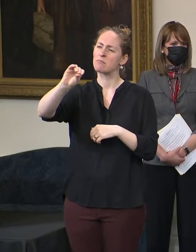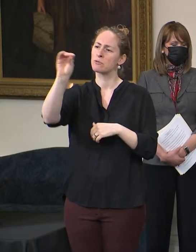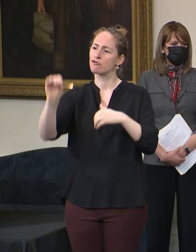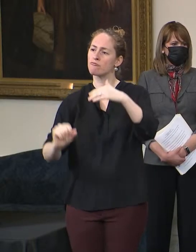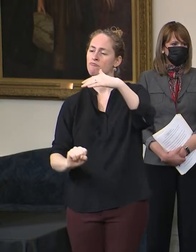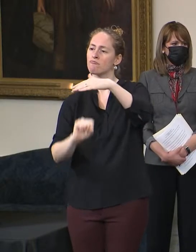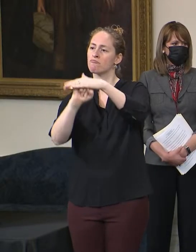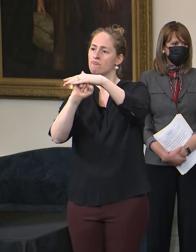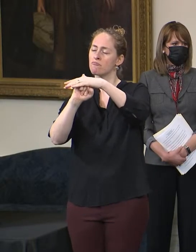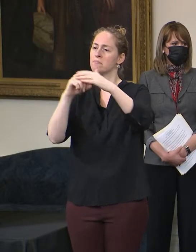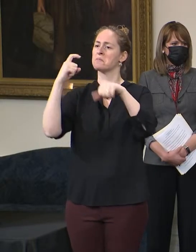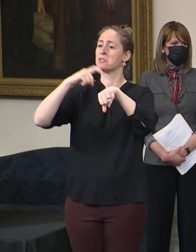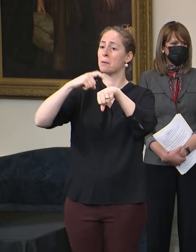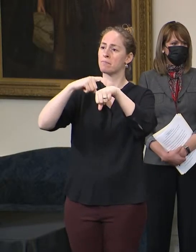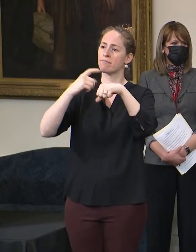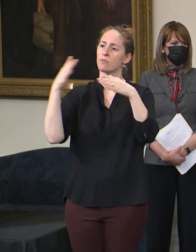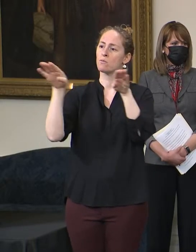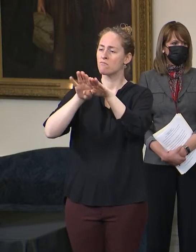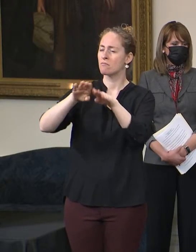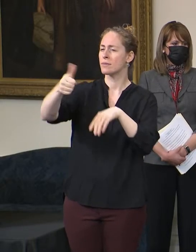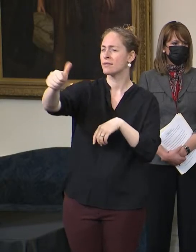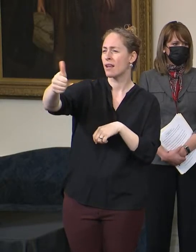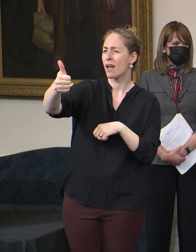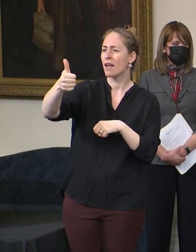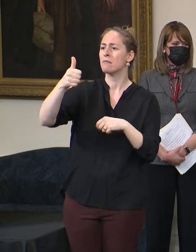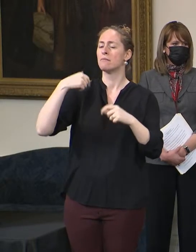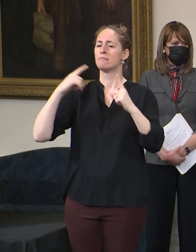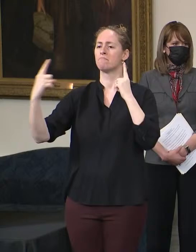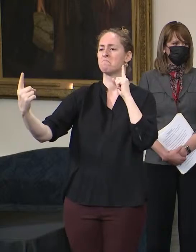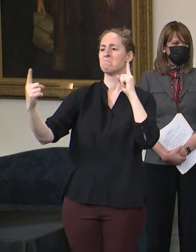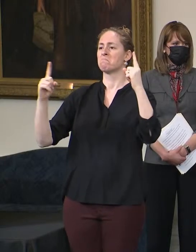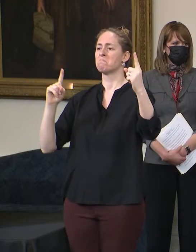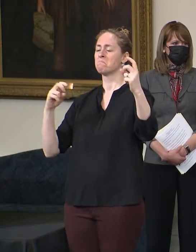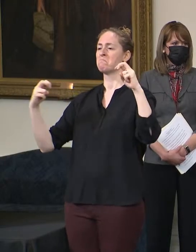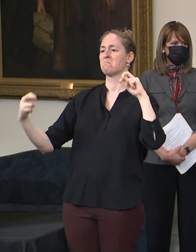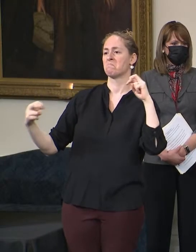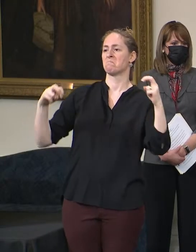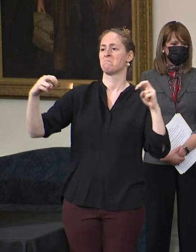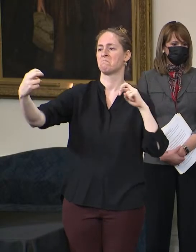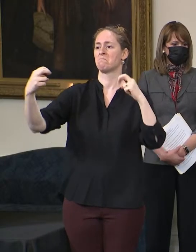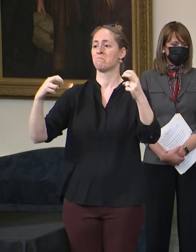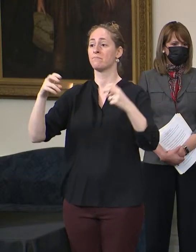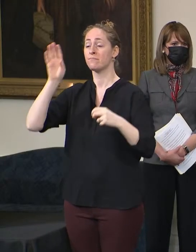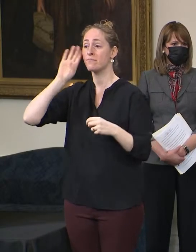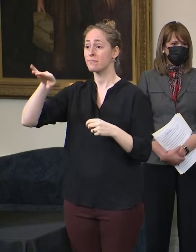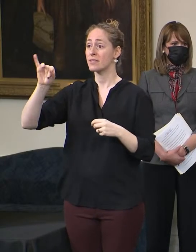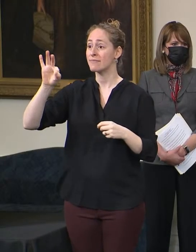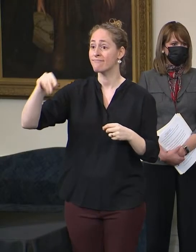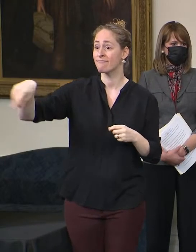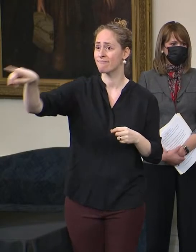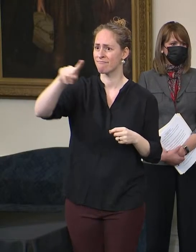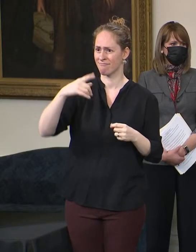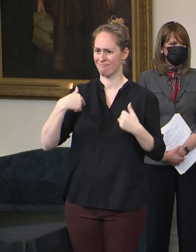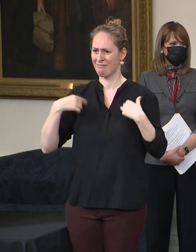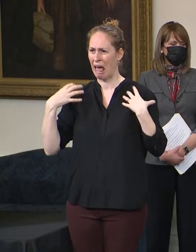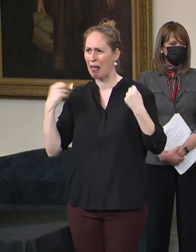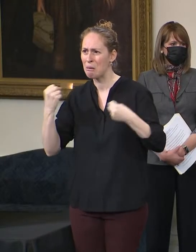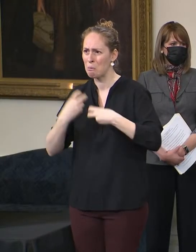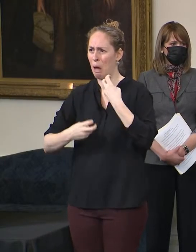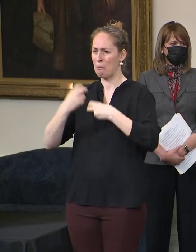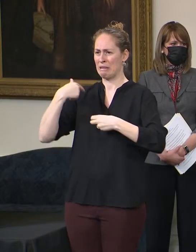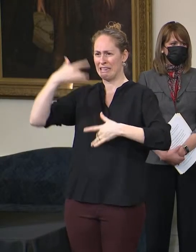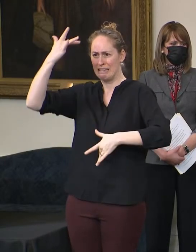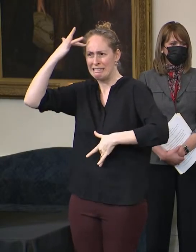we're encouraging people to stay safe, particularly if you're in a vulnerable category, to not go to restaurants. If you go to a restaurant, you should